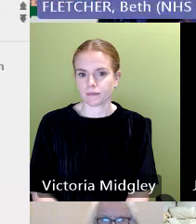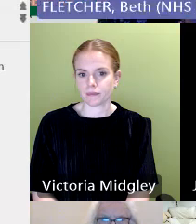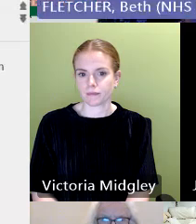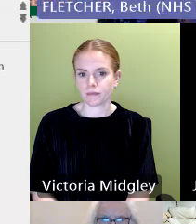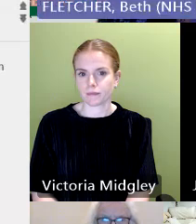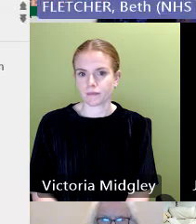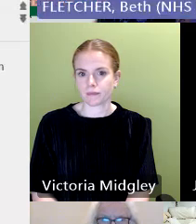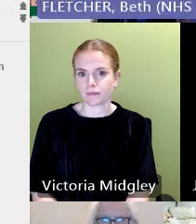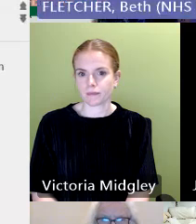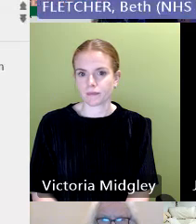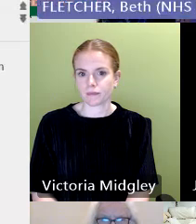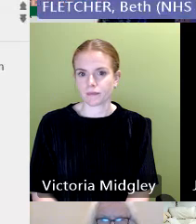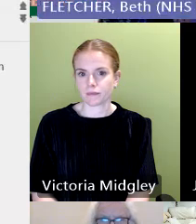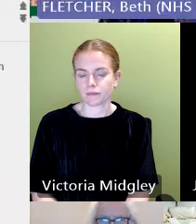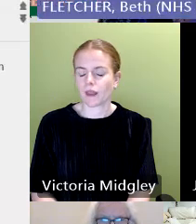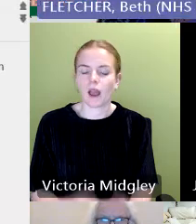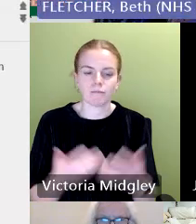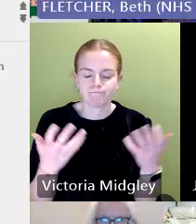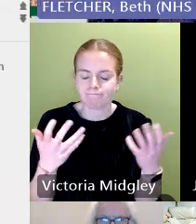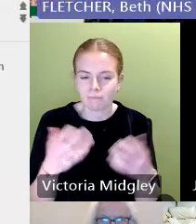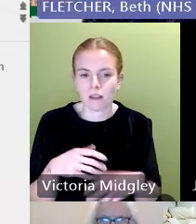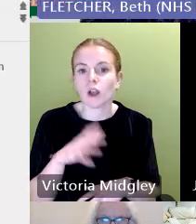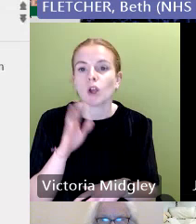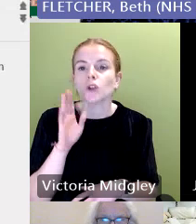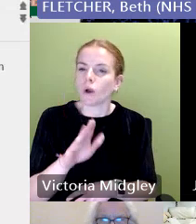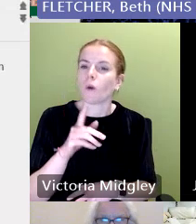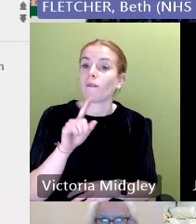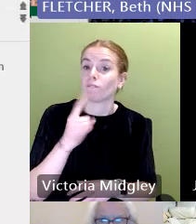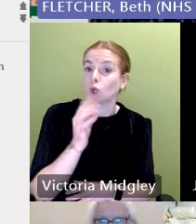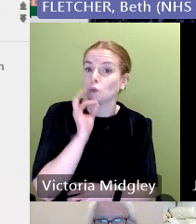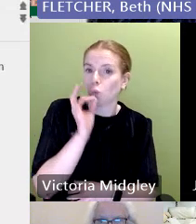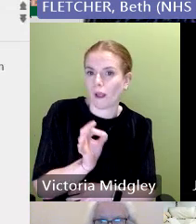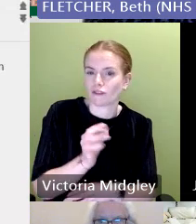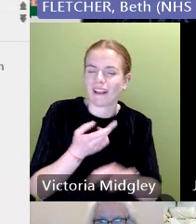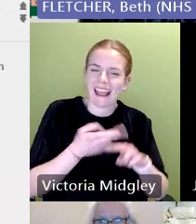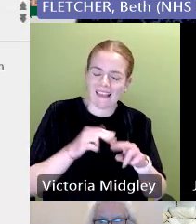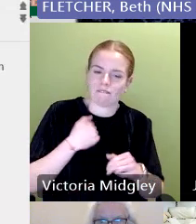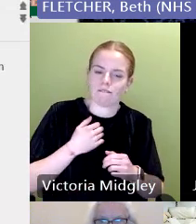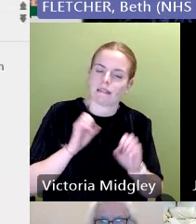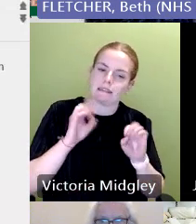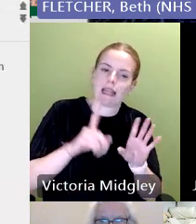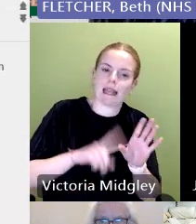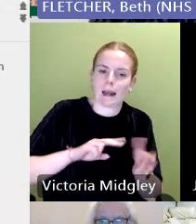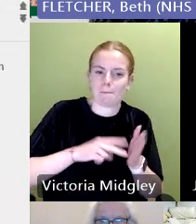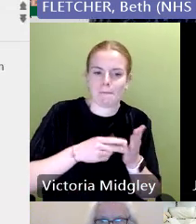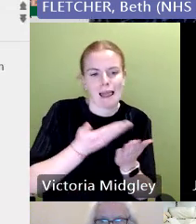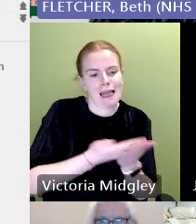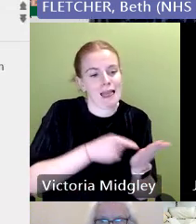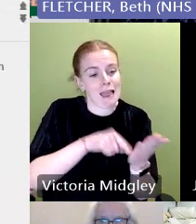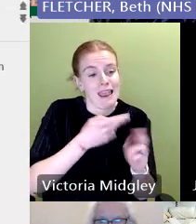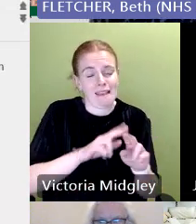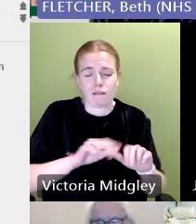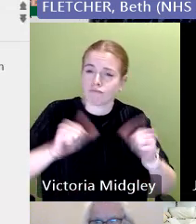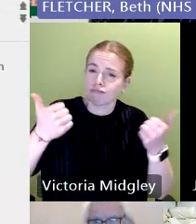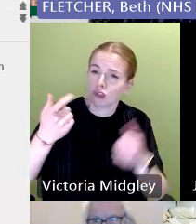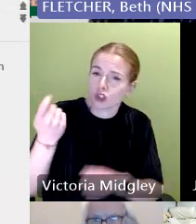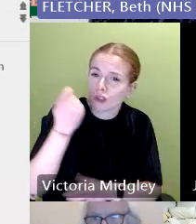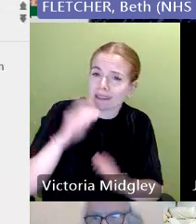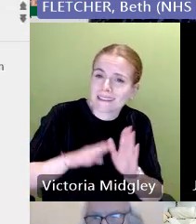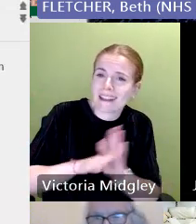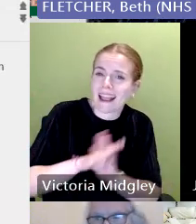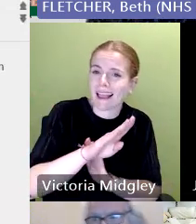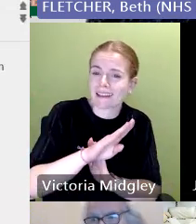Can't get back to that first question. So if the 10-year plan is a success, what will be different? So the next one will be about what